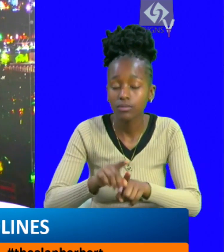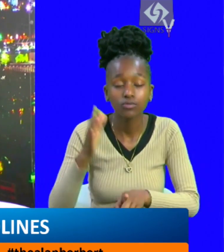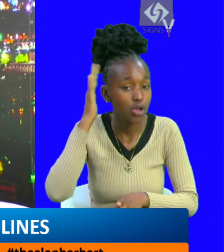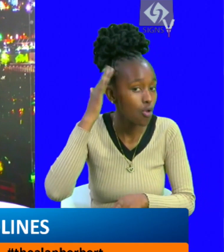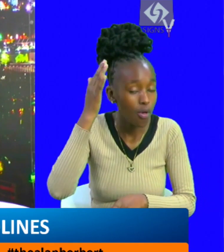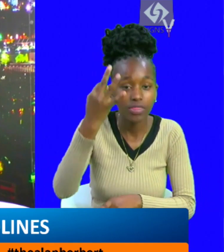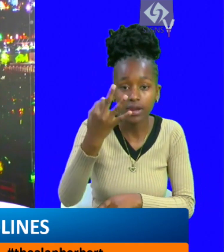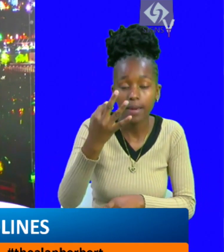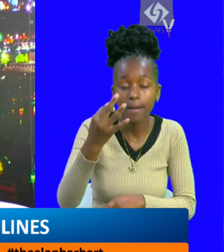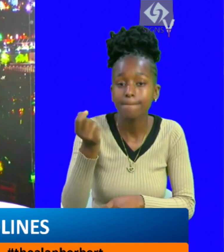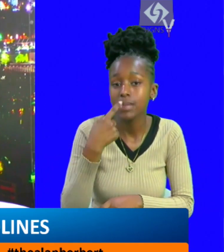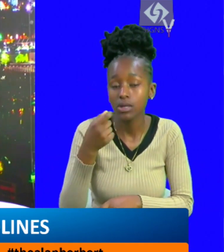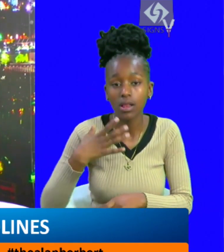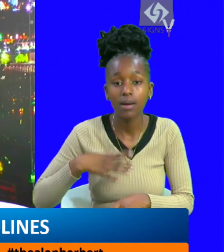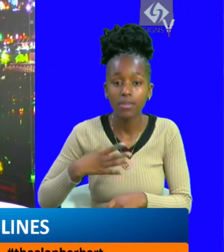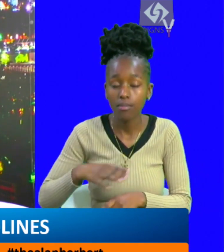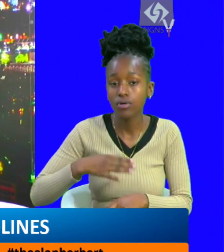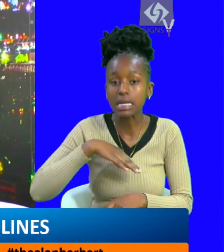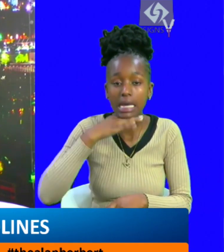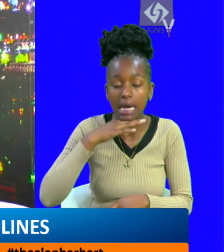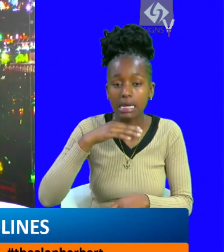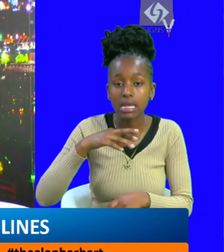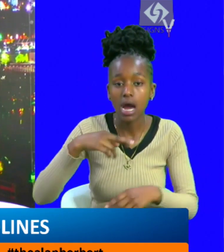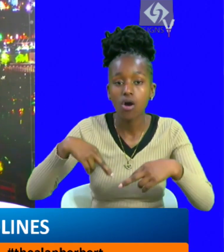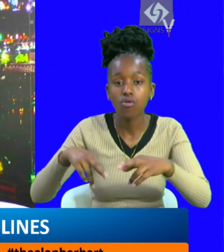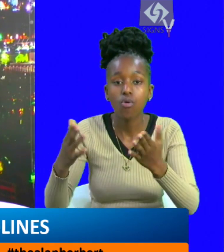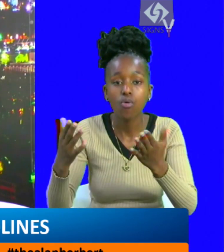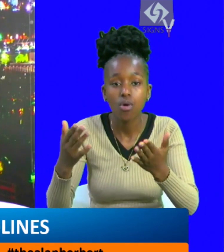Their ancestral home is in Kenya.